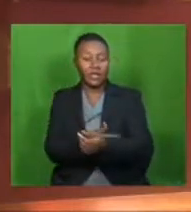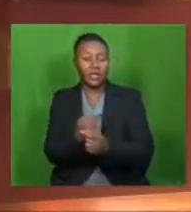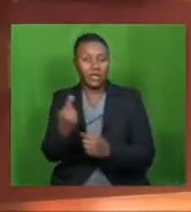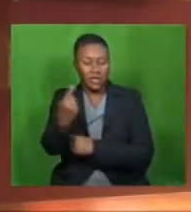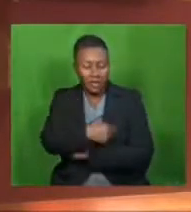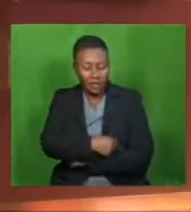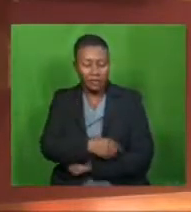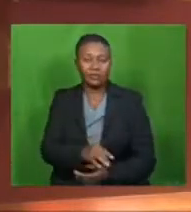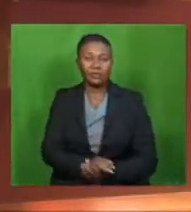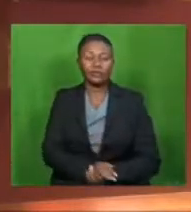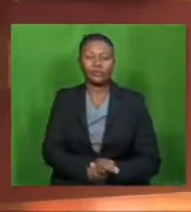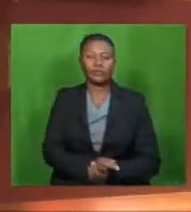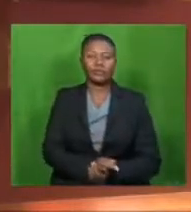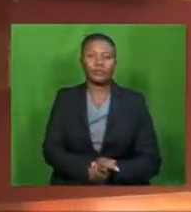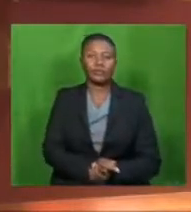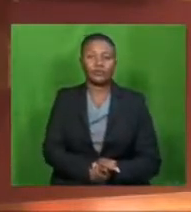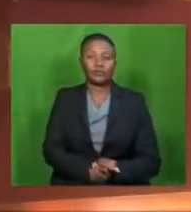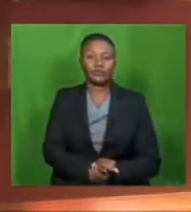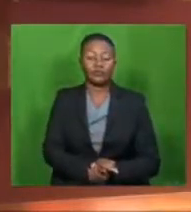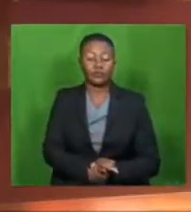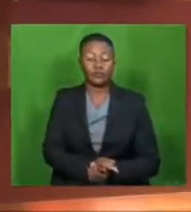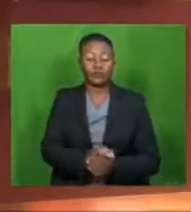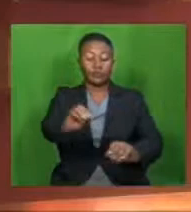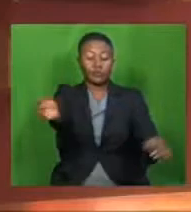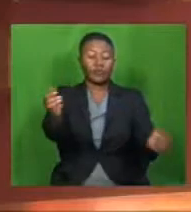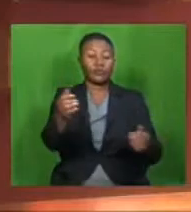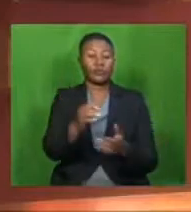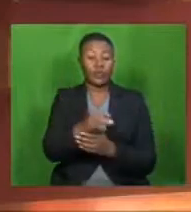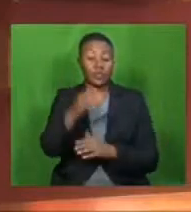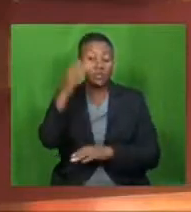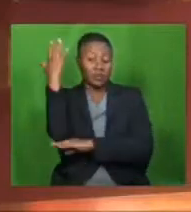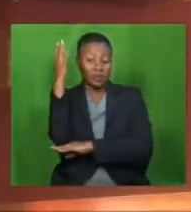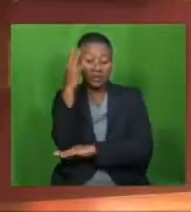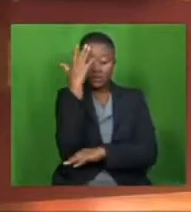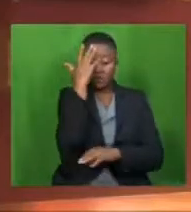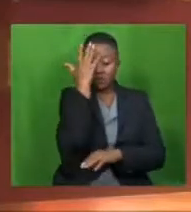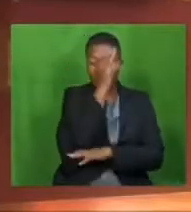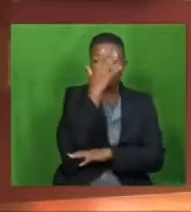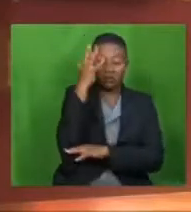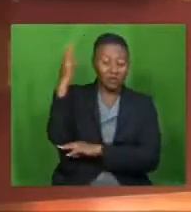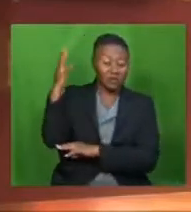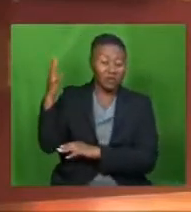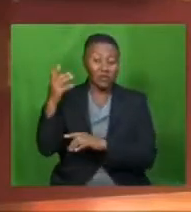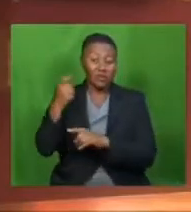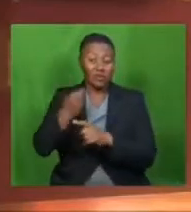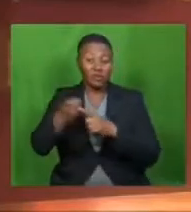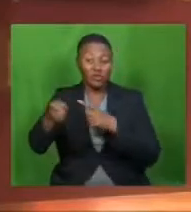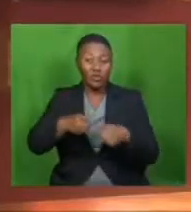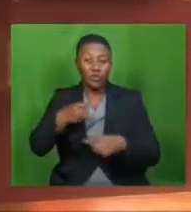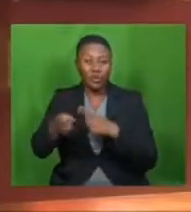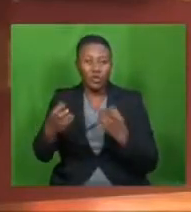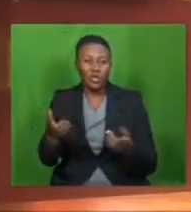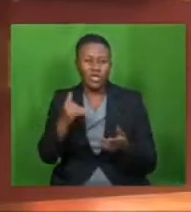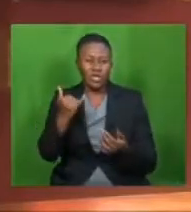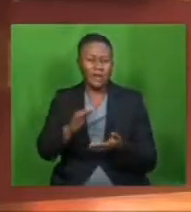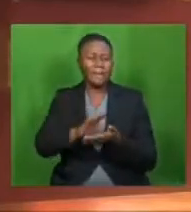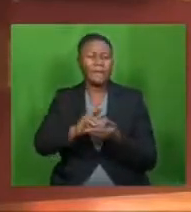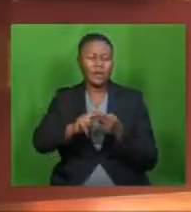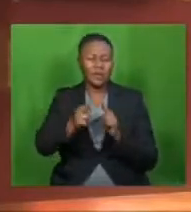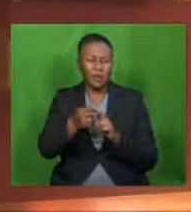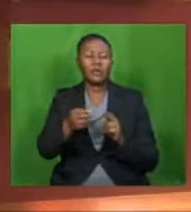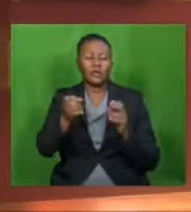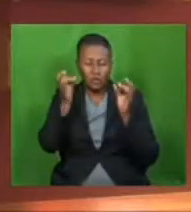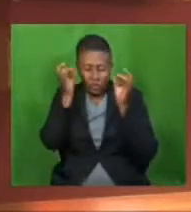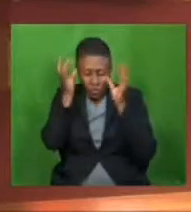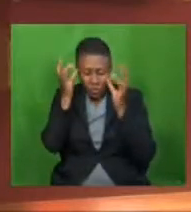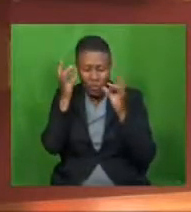maturity. Mr. Speaker, the rate of deforestation and forest degradation remains alarming, and there is an urgent